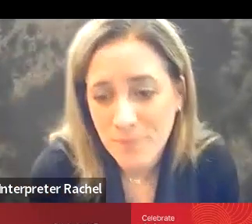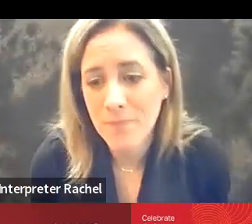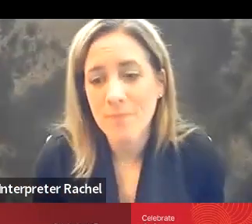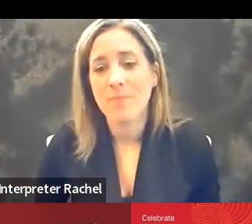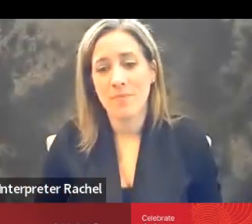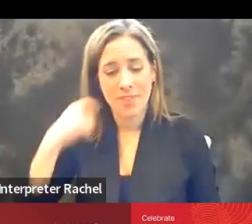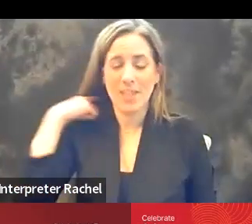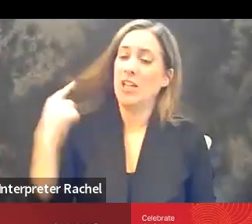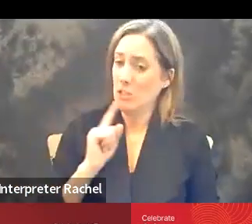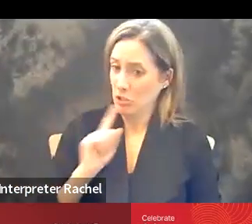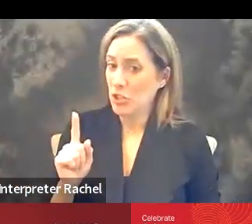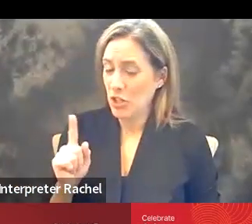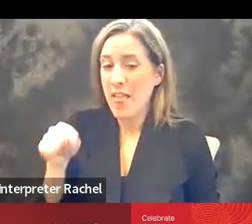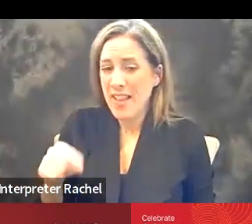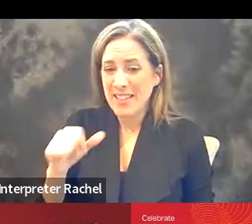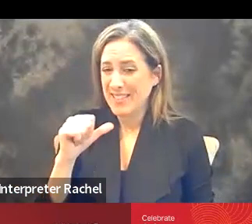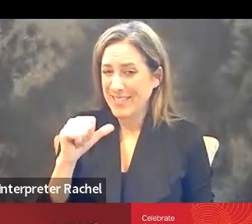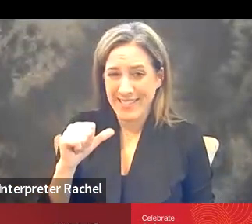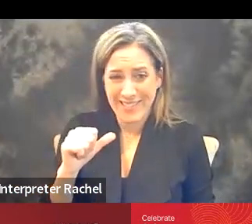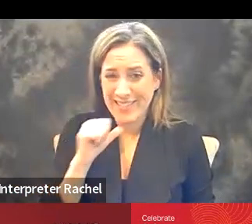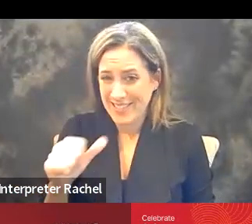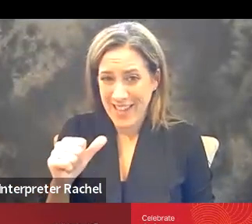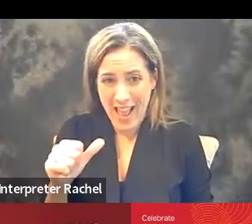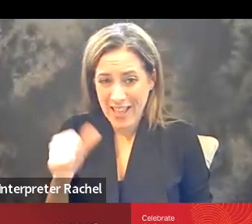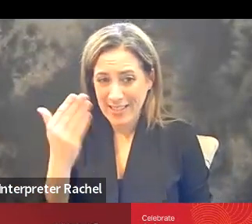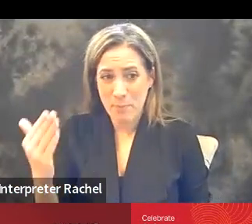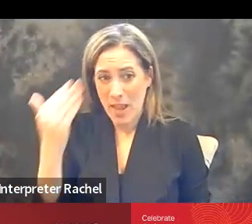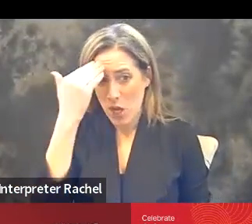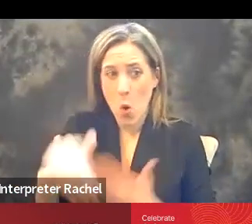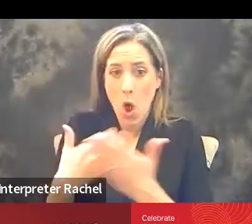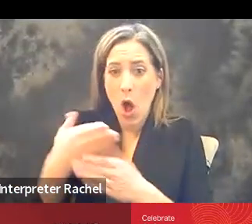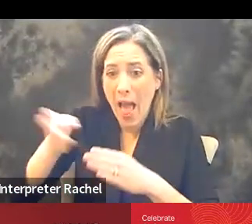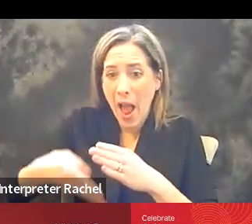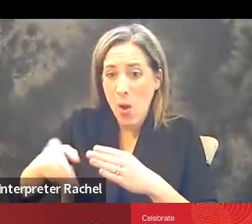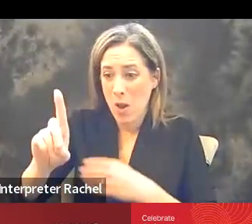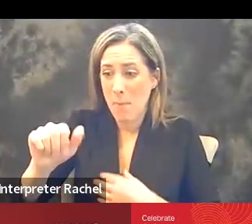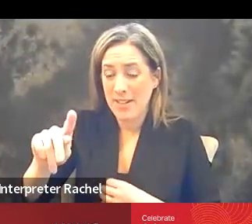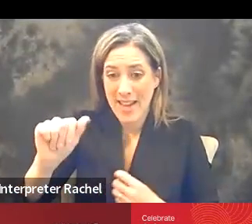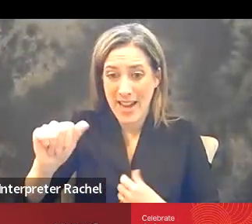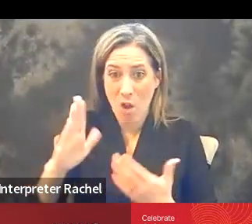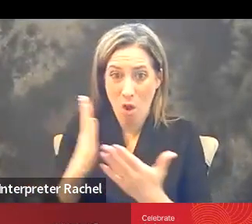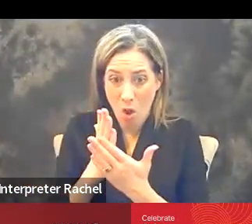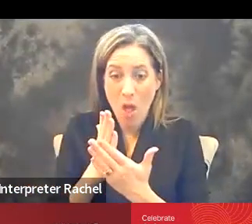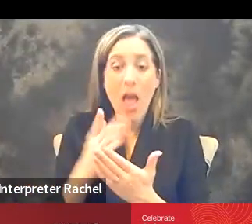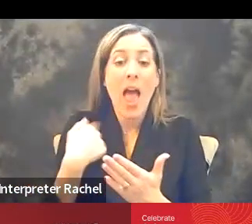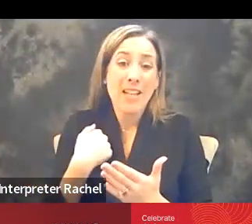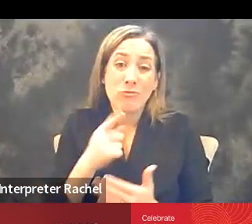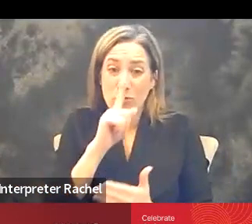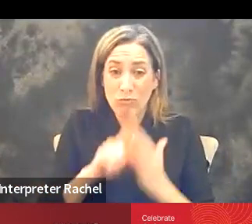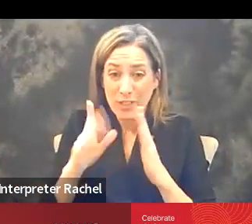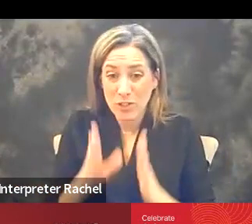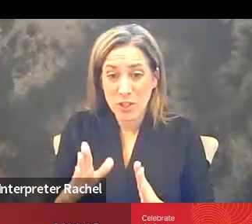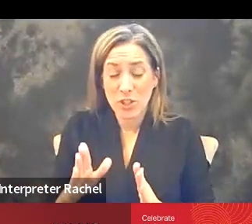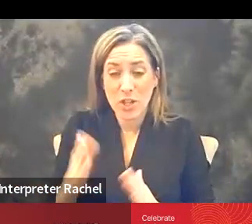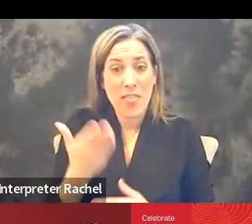I know all of the outcomes data with, in part because I think, you know, as a researcher, one of the things that I see